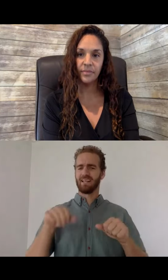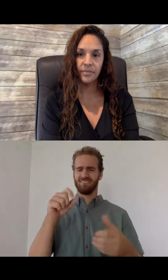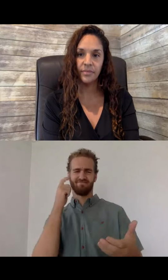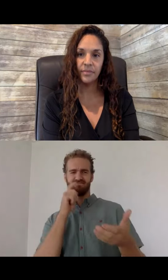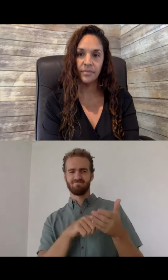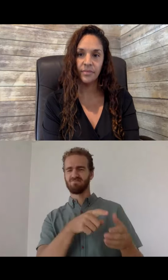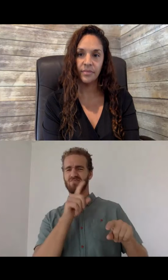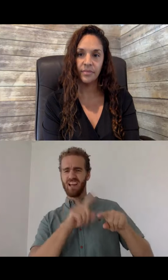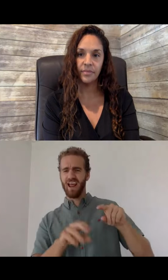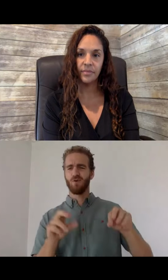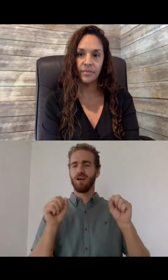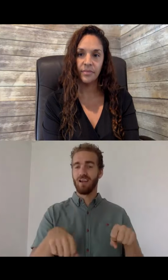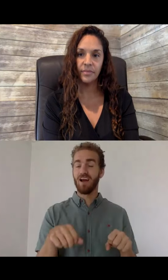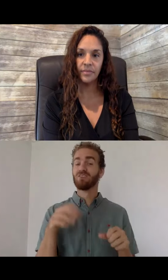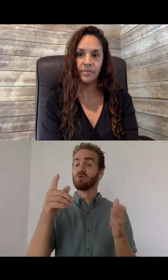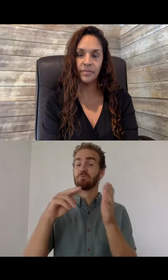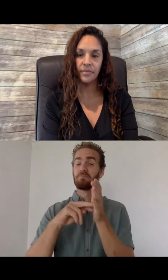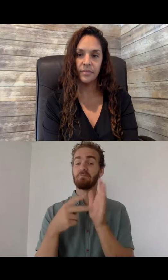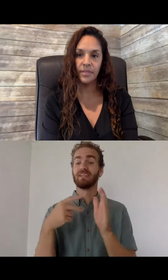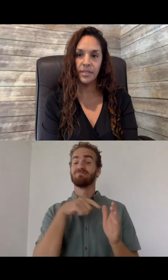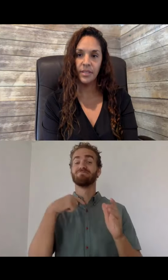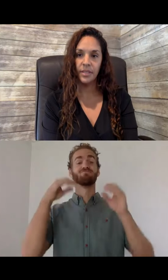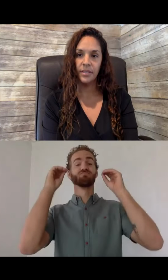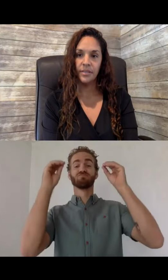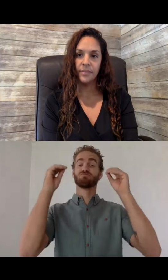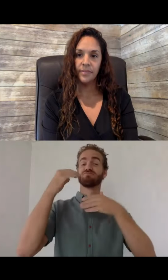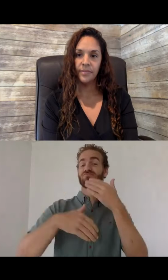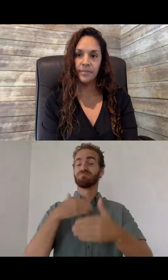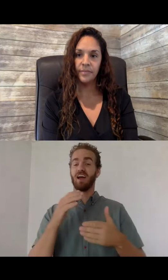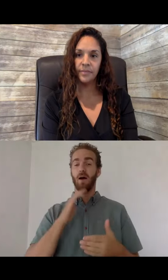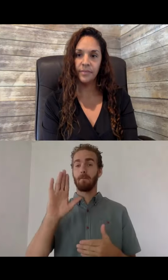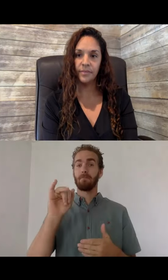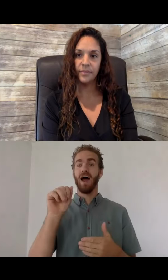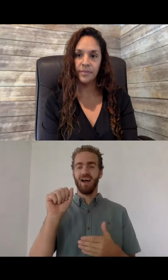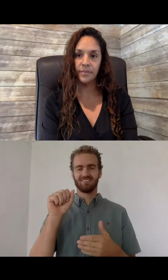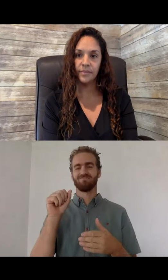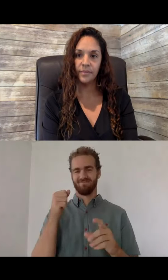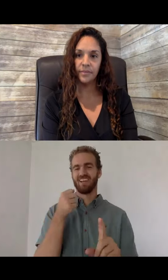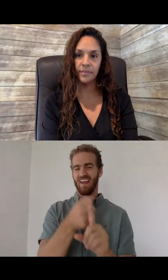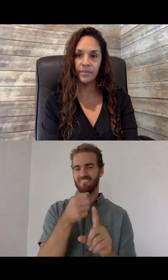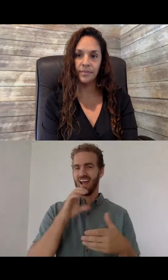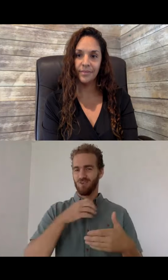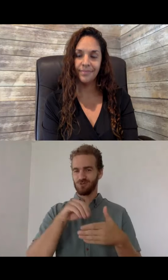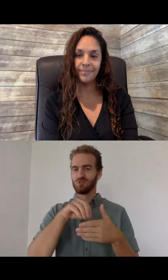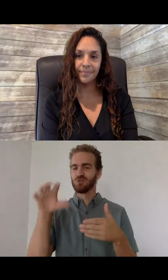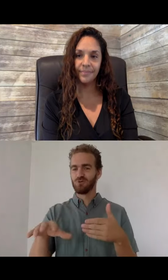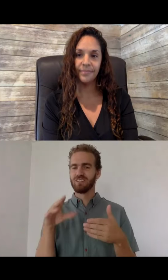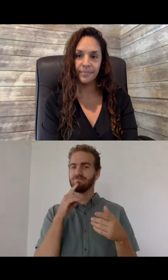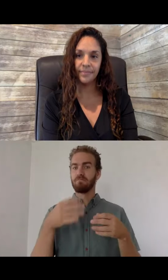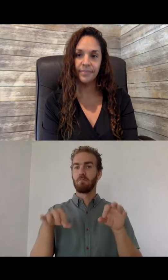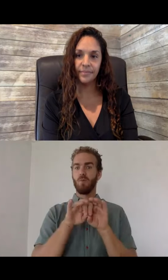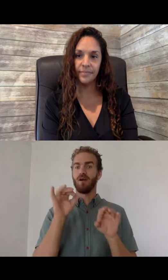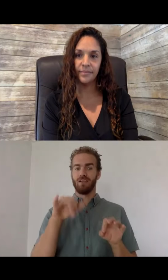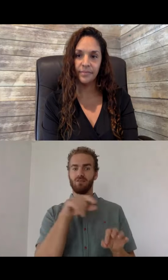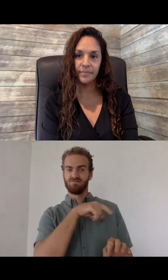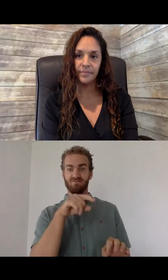well. They also recognize physical ability of others. So whatever it is that we teach, our bias does